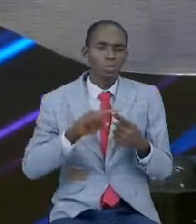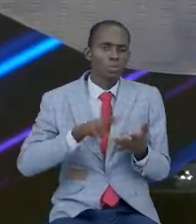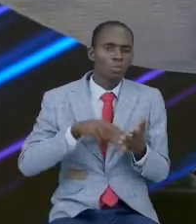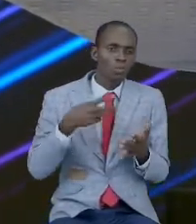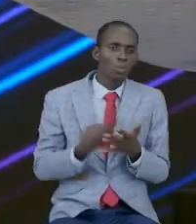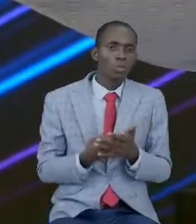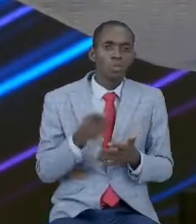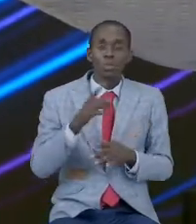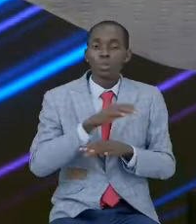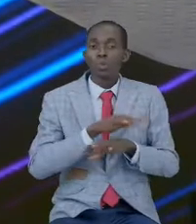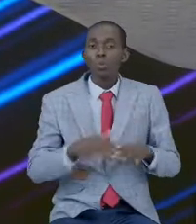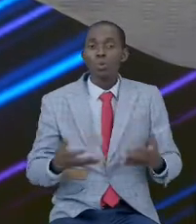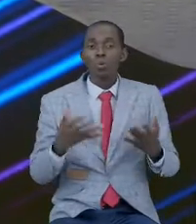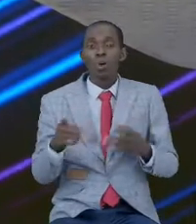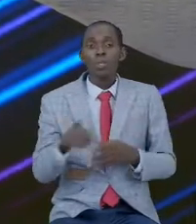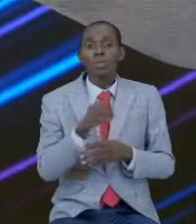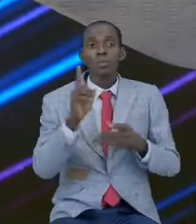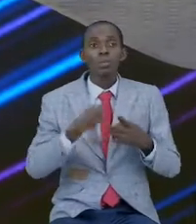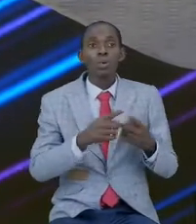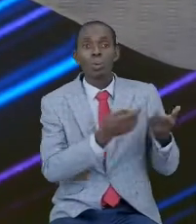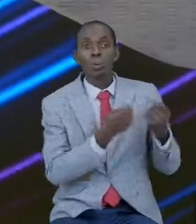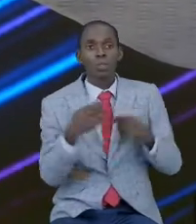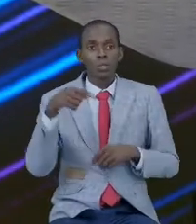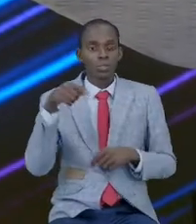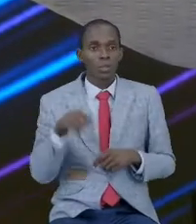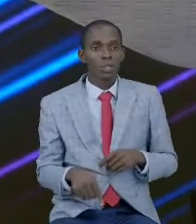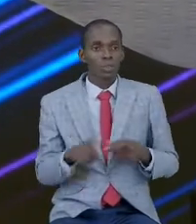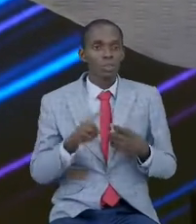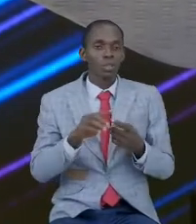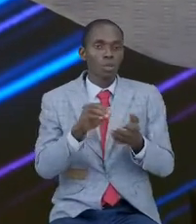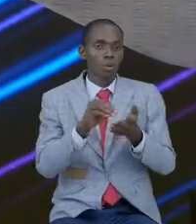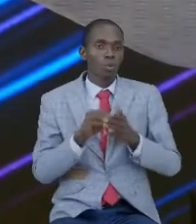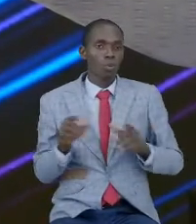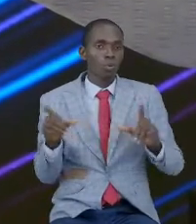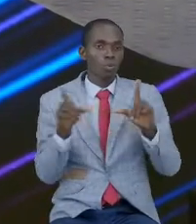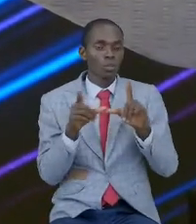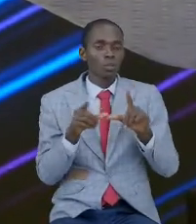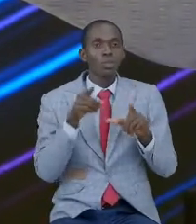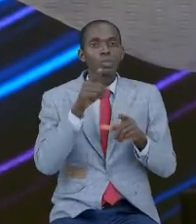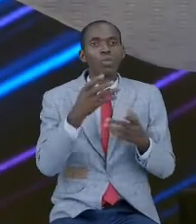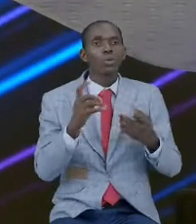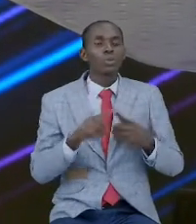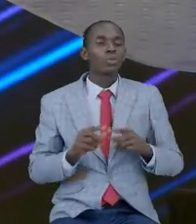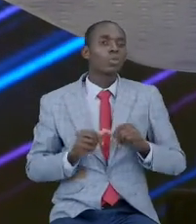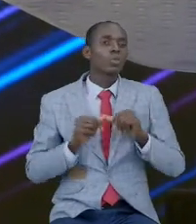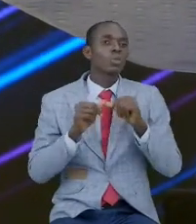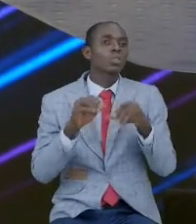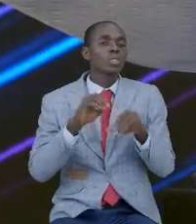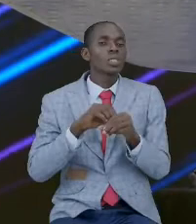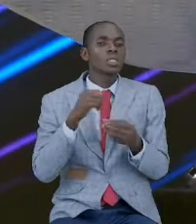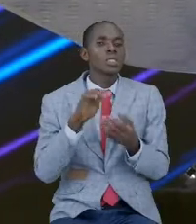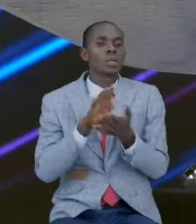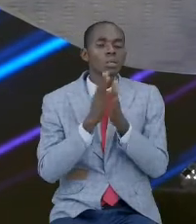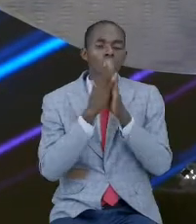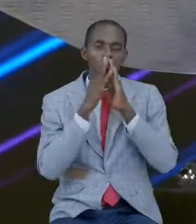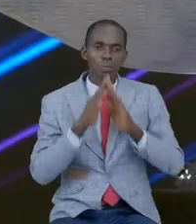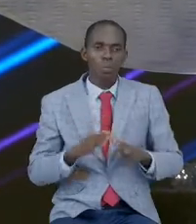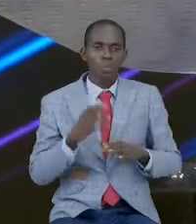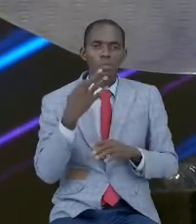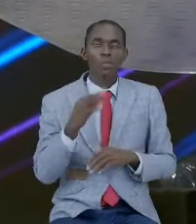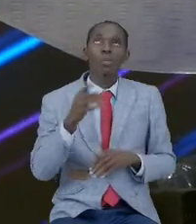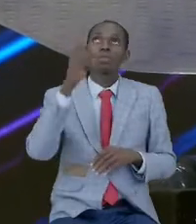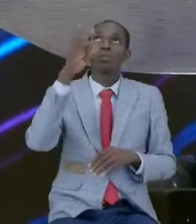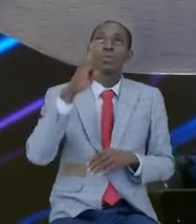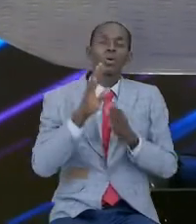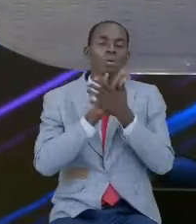want them to pull you down to their level. You want to remain in the peace of God, peace with